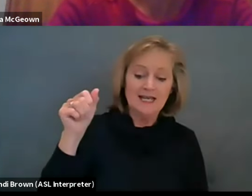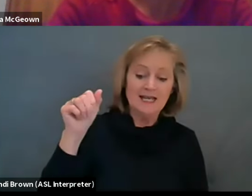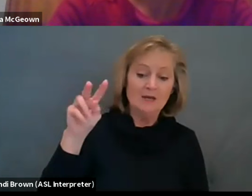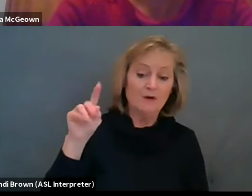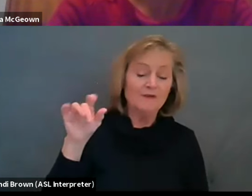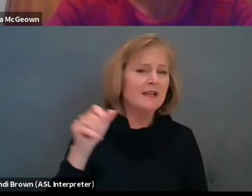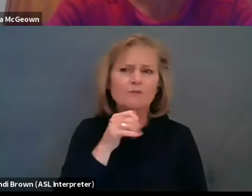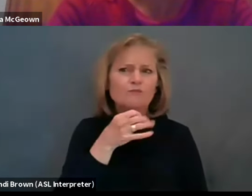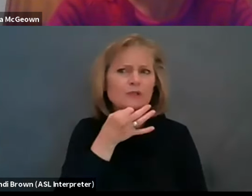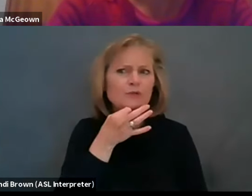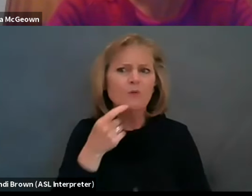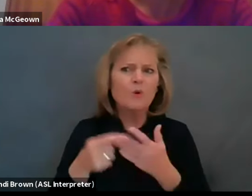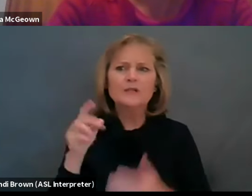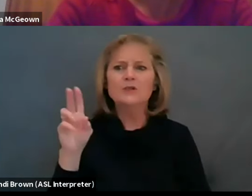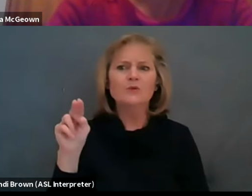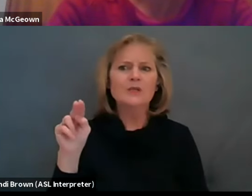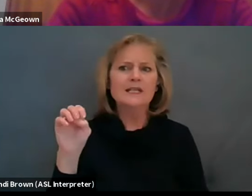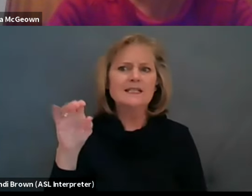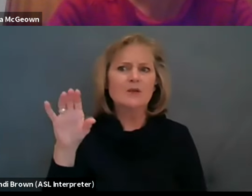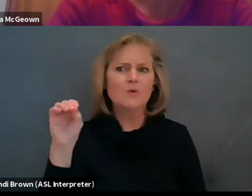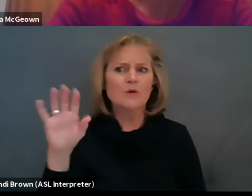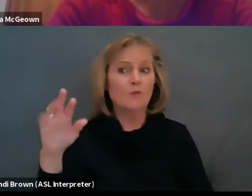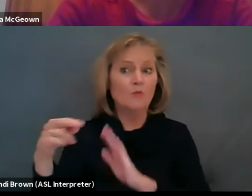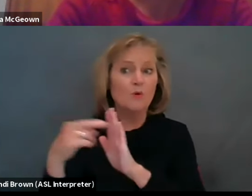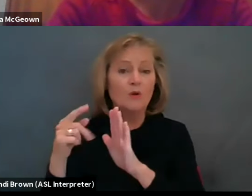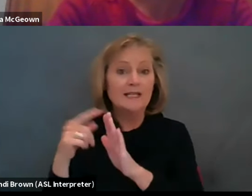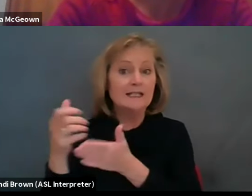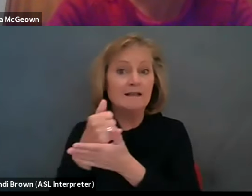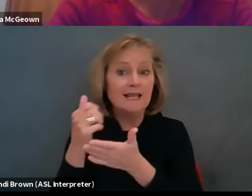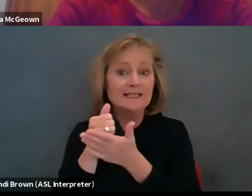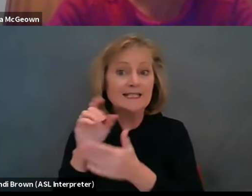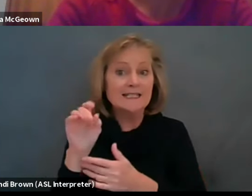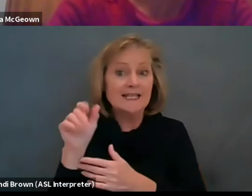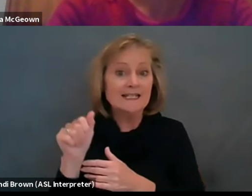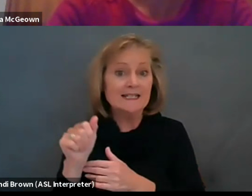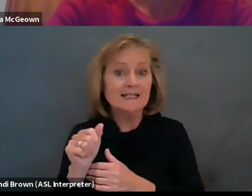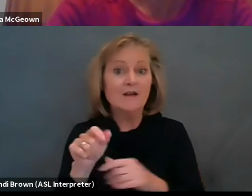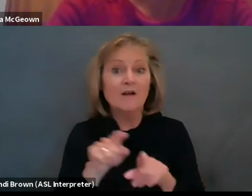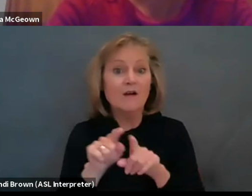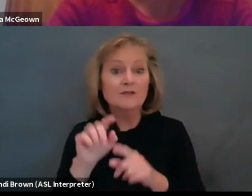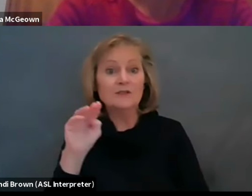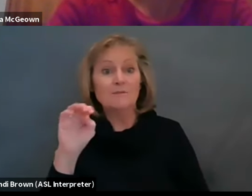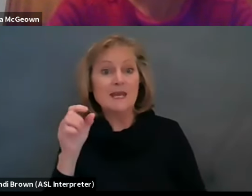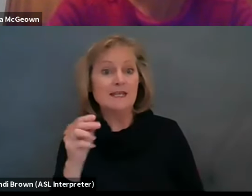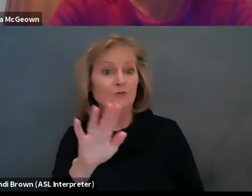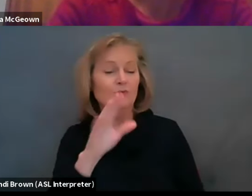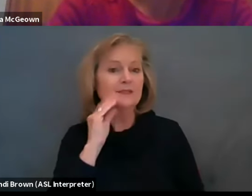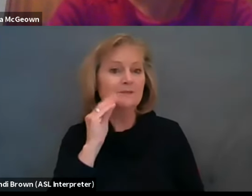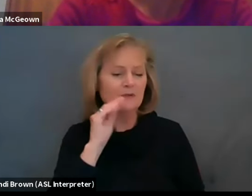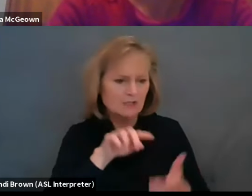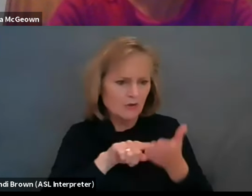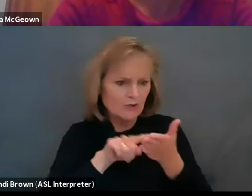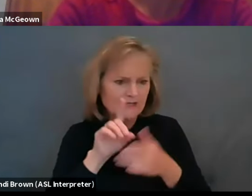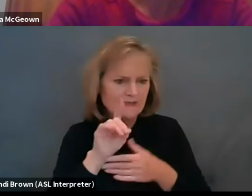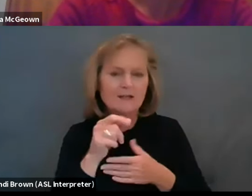what's UNESCO's role in collecting data, and also Megan, from your experiences and looking at the data,